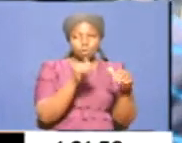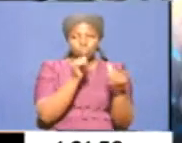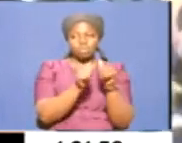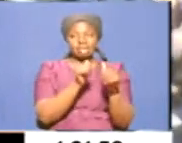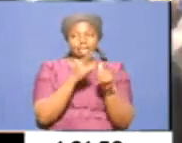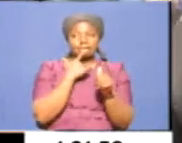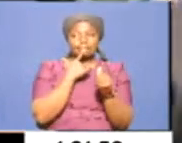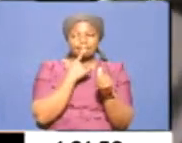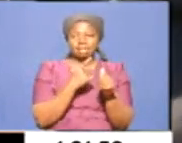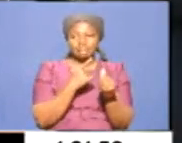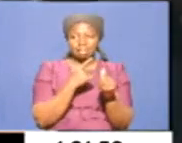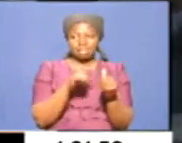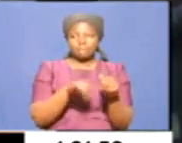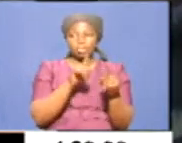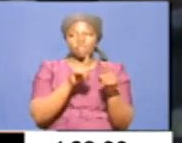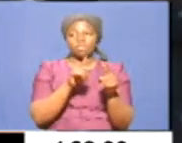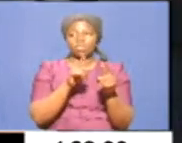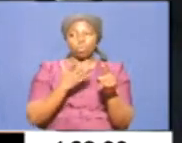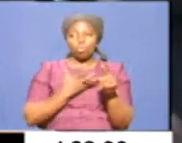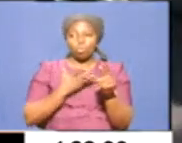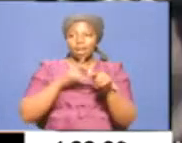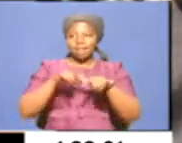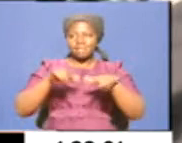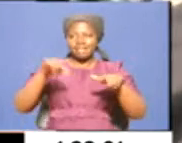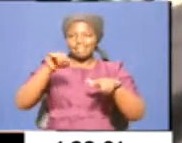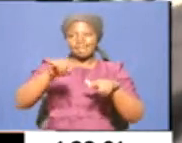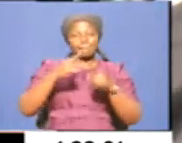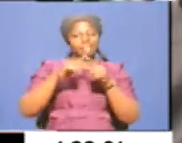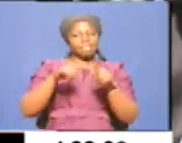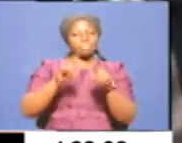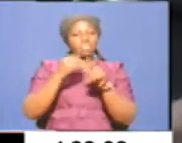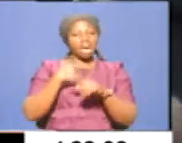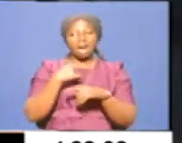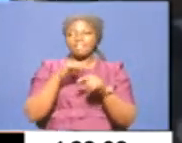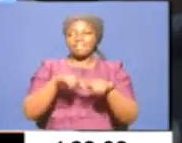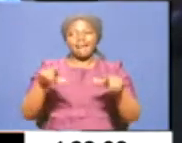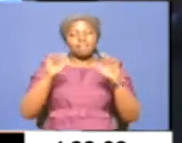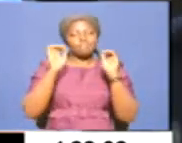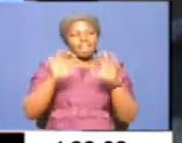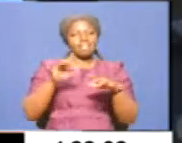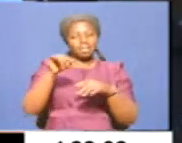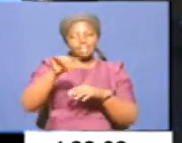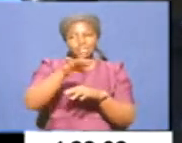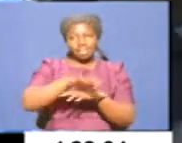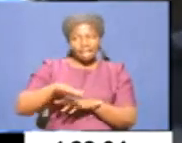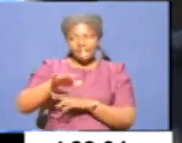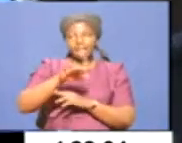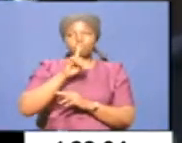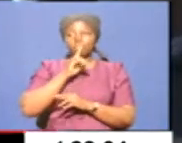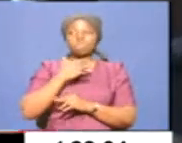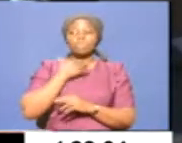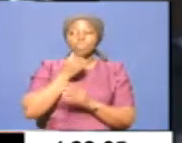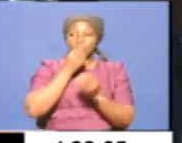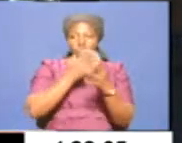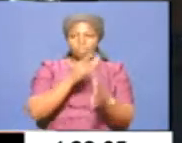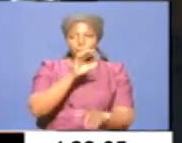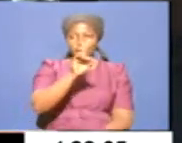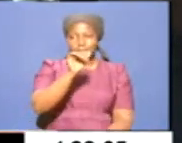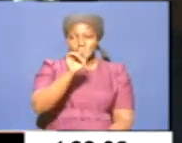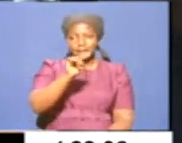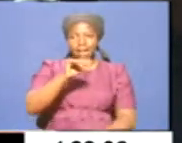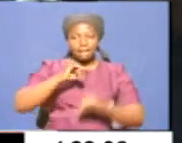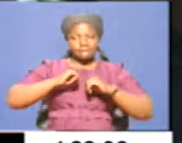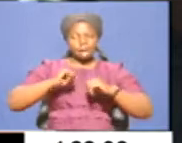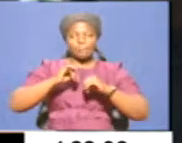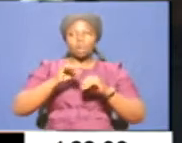that they own land here. They don't have any piece of land here. Yes, yes. And we want to tell Dan Omino, the chairman of Lake Victoria